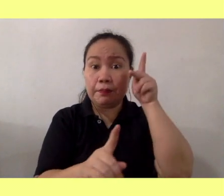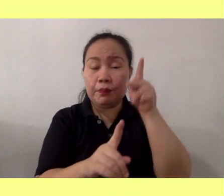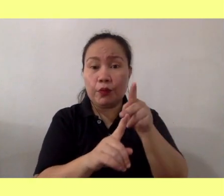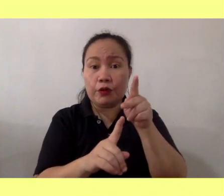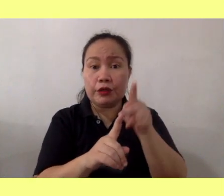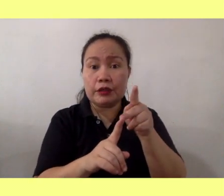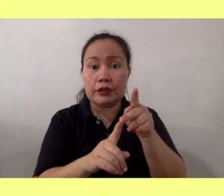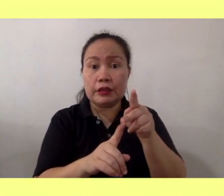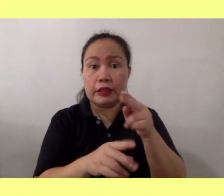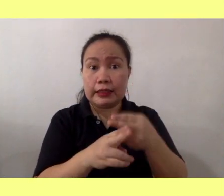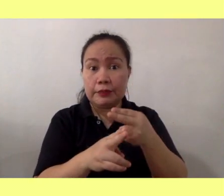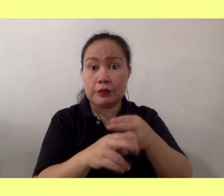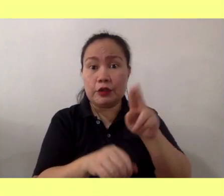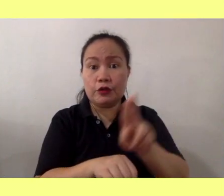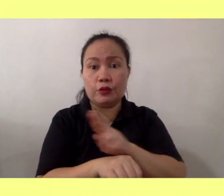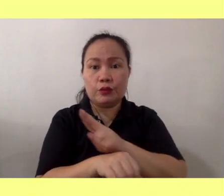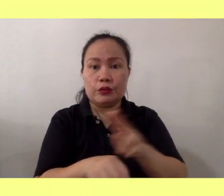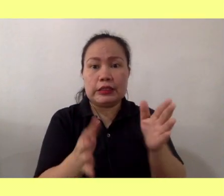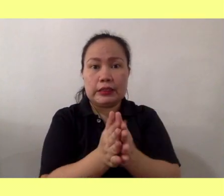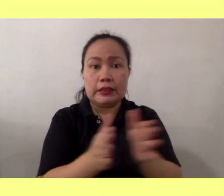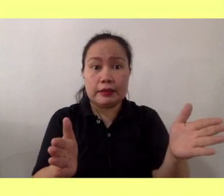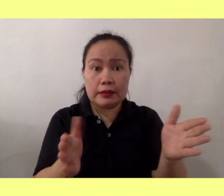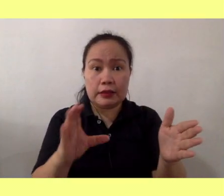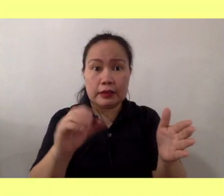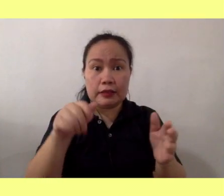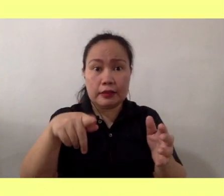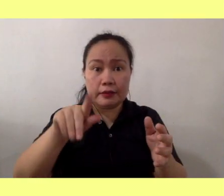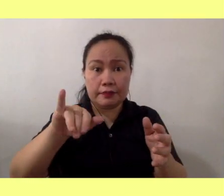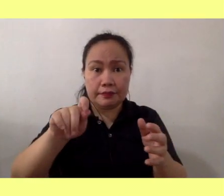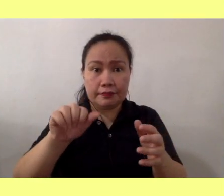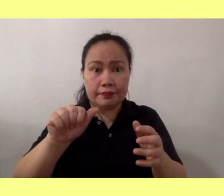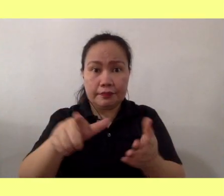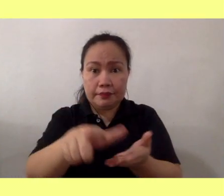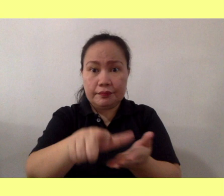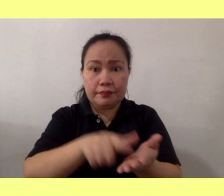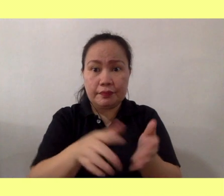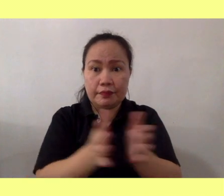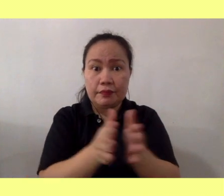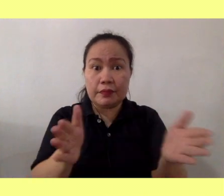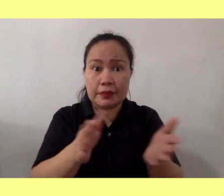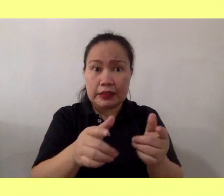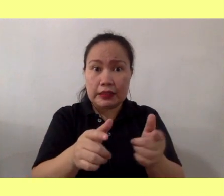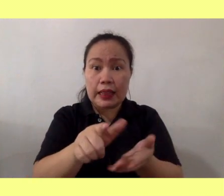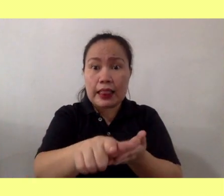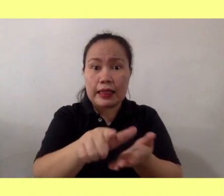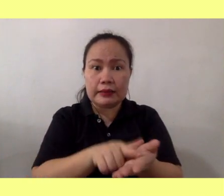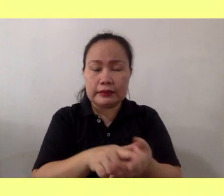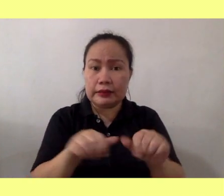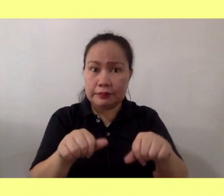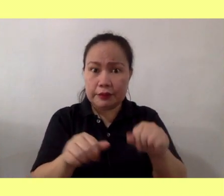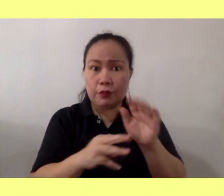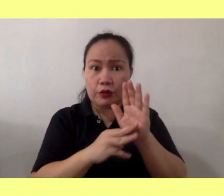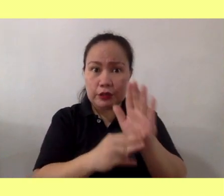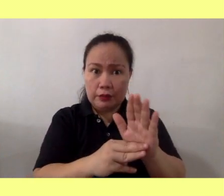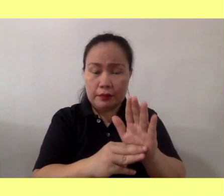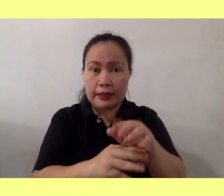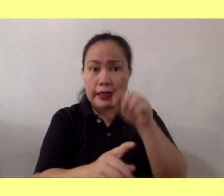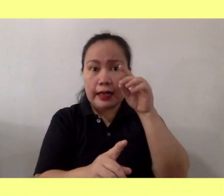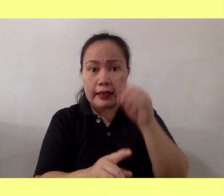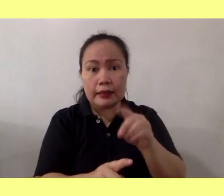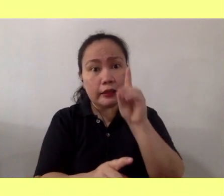a dot is the best representation of a point. Okay? So, that is the best representation of a